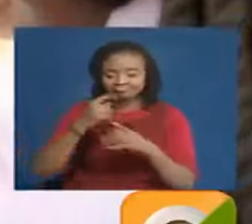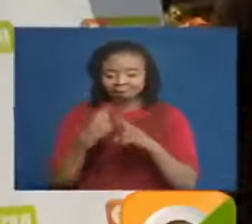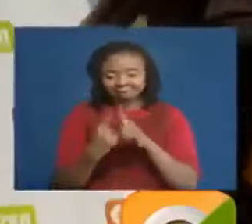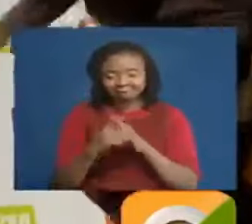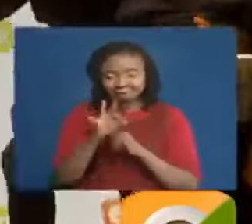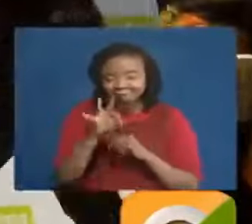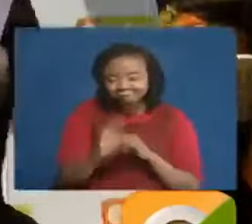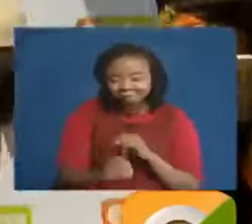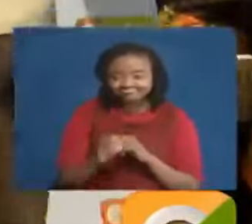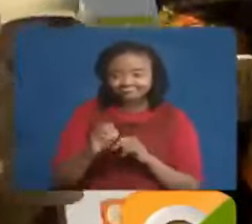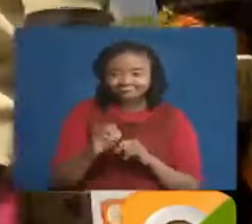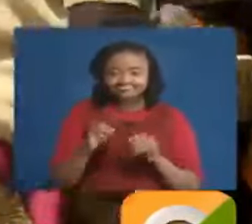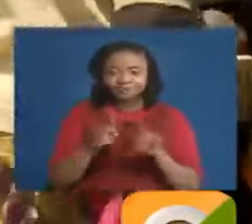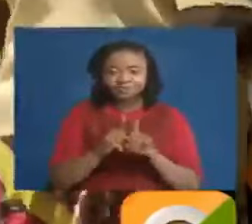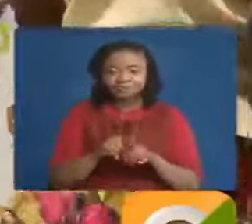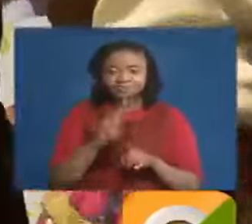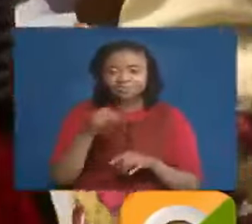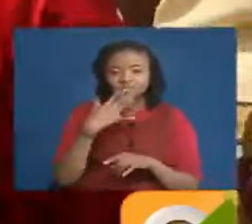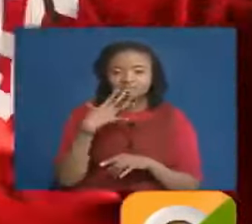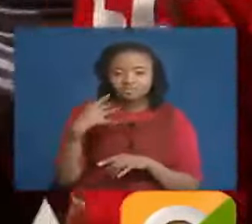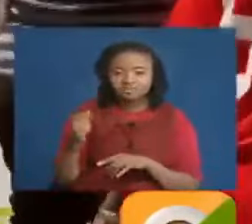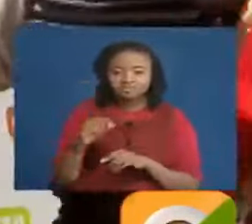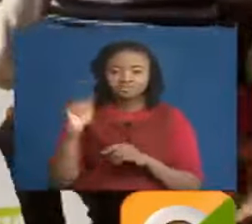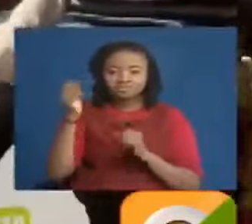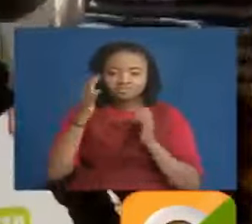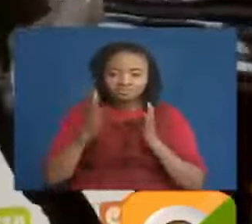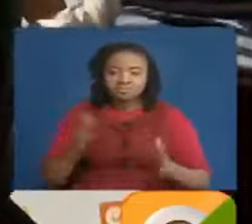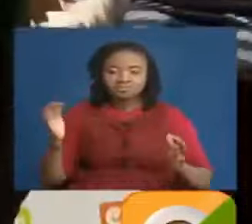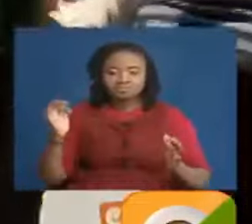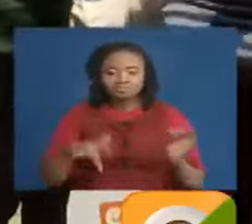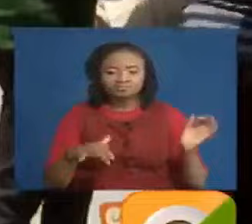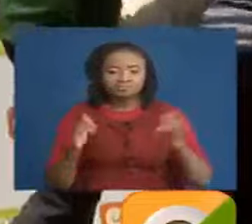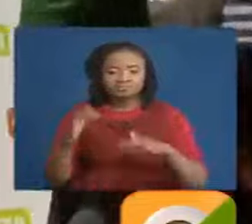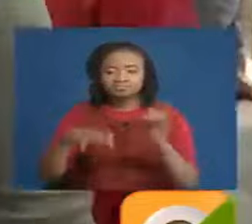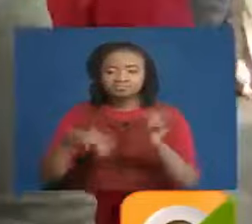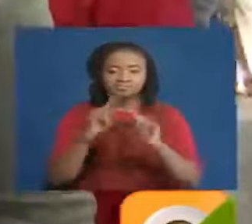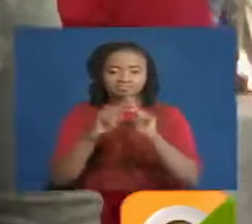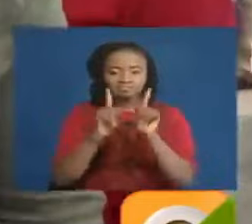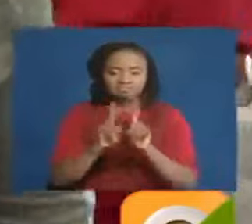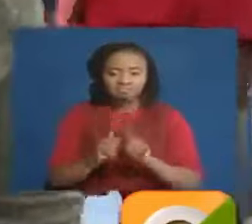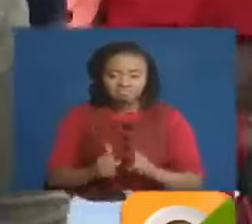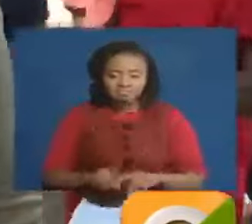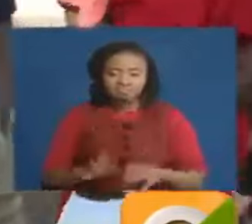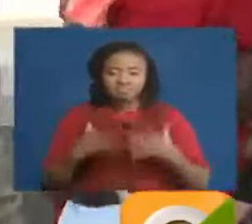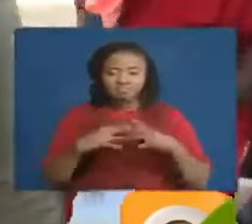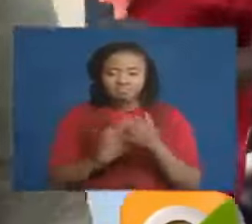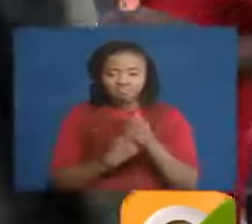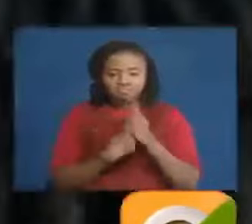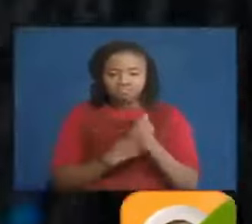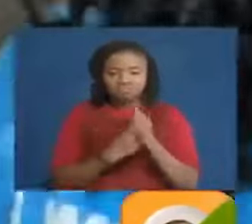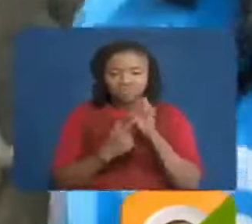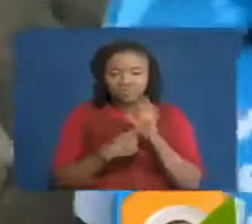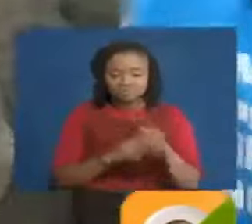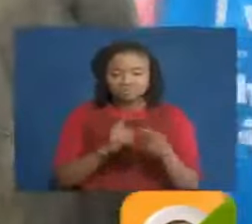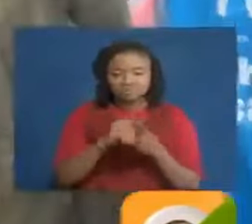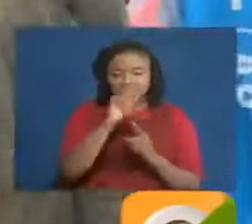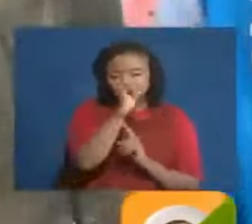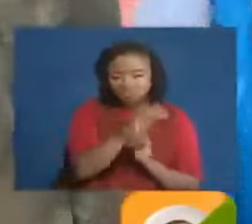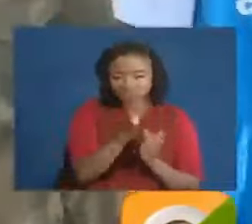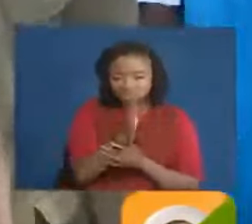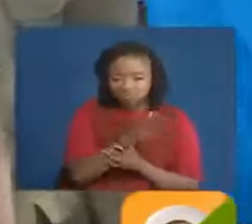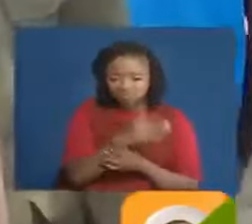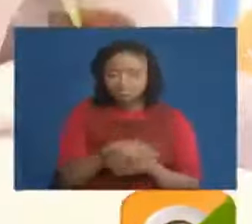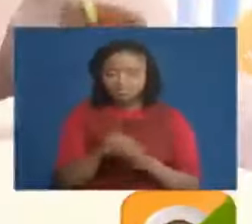than 1,500 Kenyans turned up from across the country. Other partners of the initiative included the Italian Embassy, Rainbow Africa